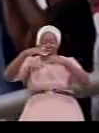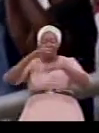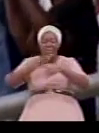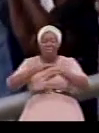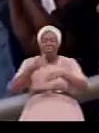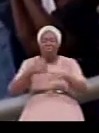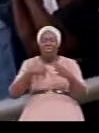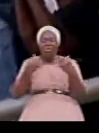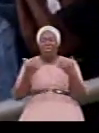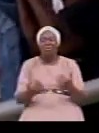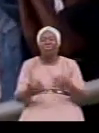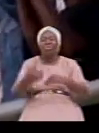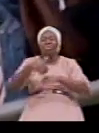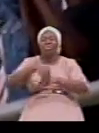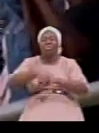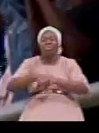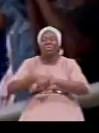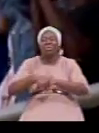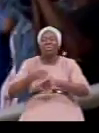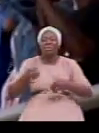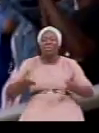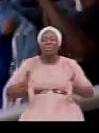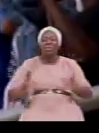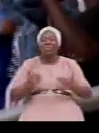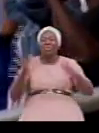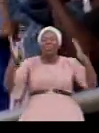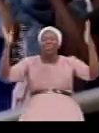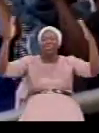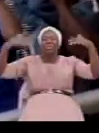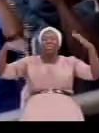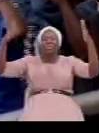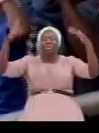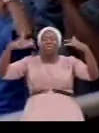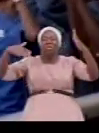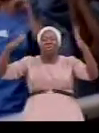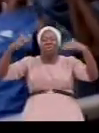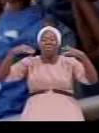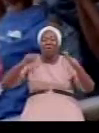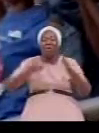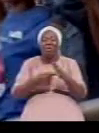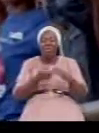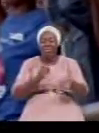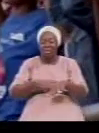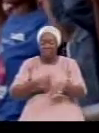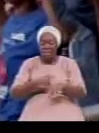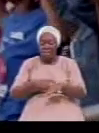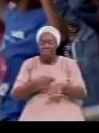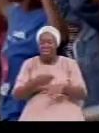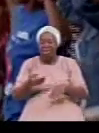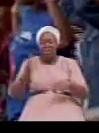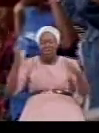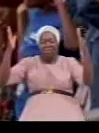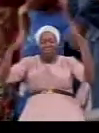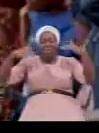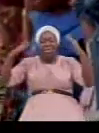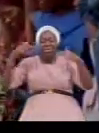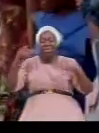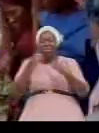heaven, Lord. Cause the showers to come down. This is the appointed season. There shall be showers of